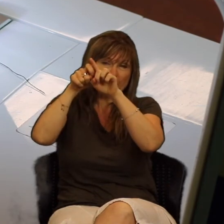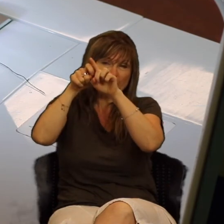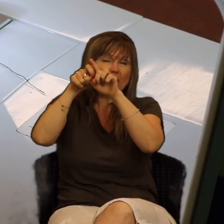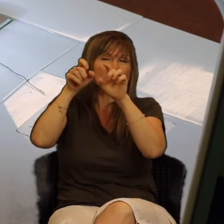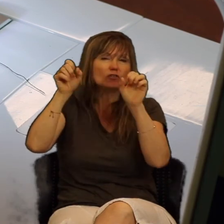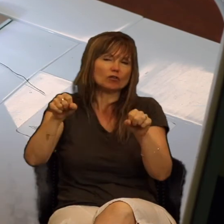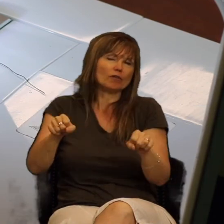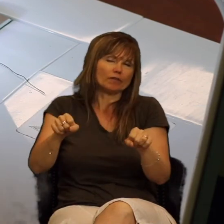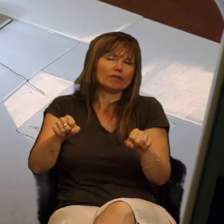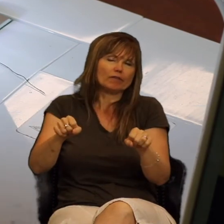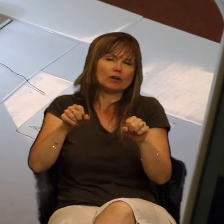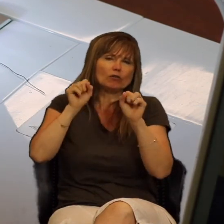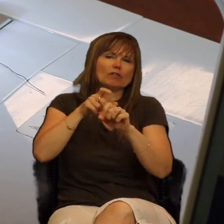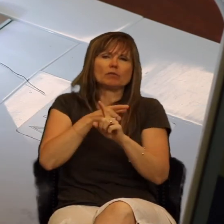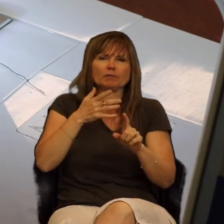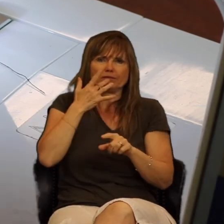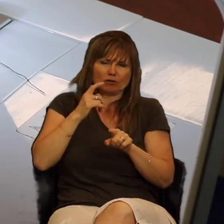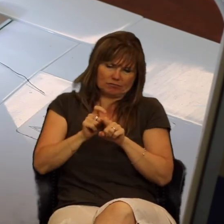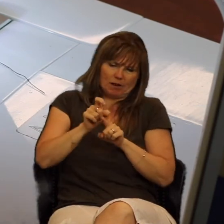side.